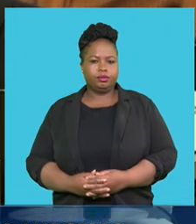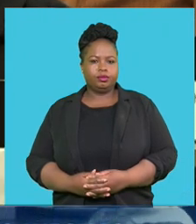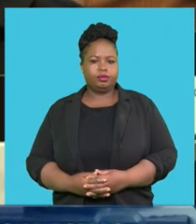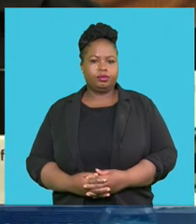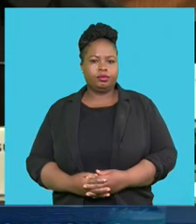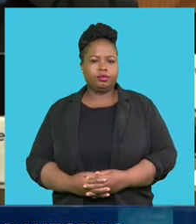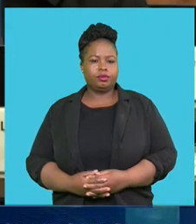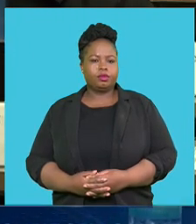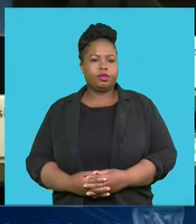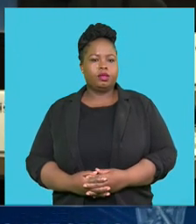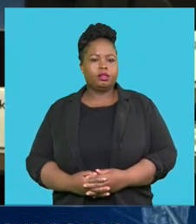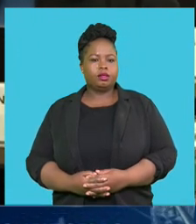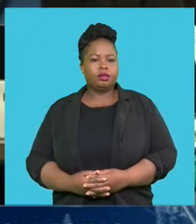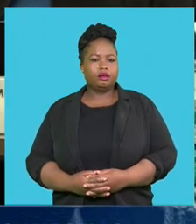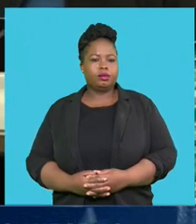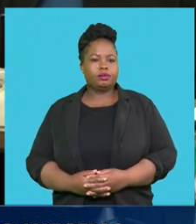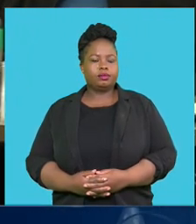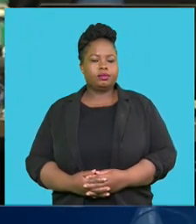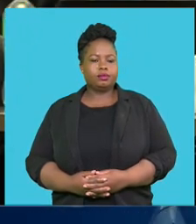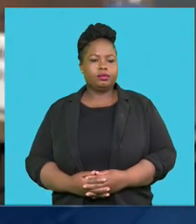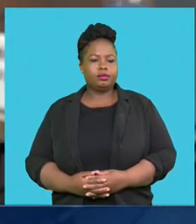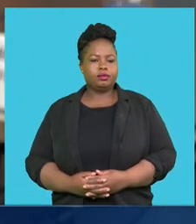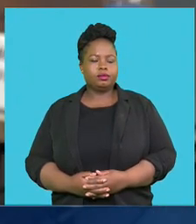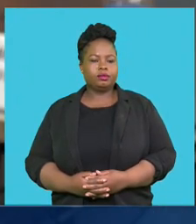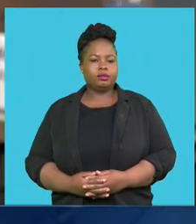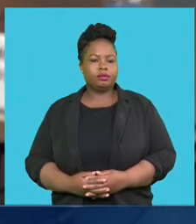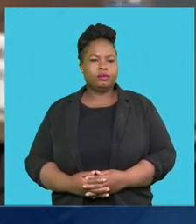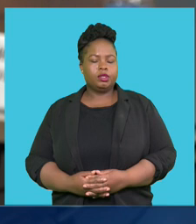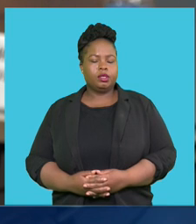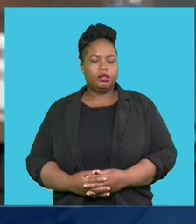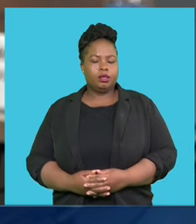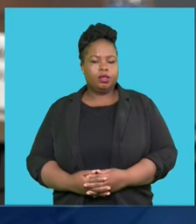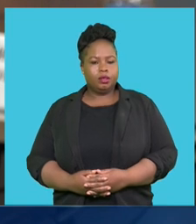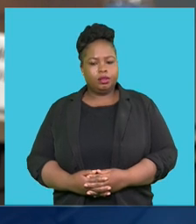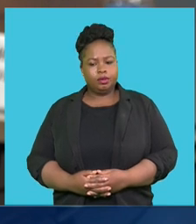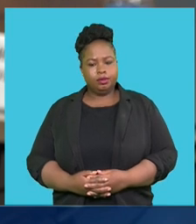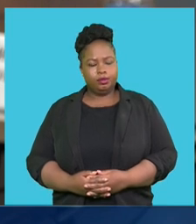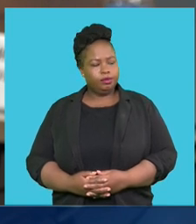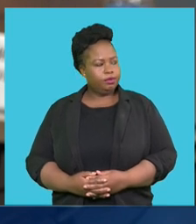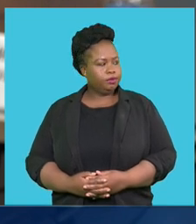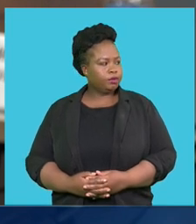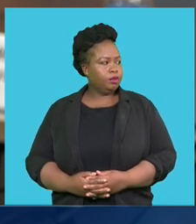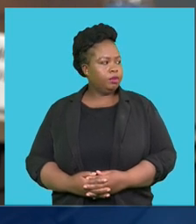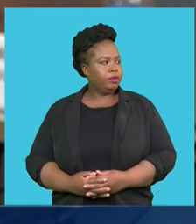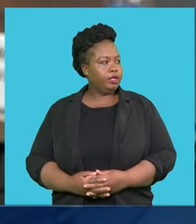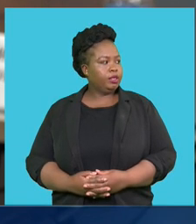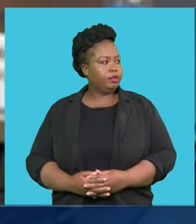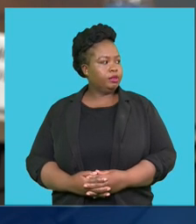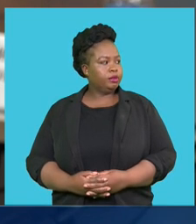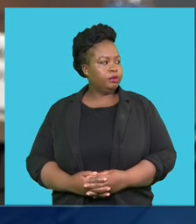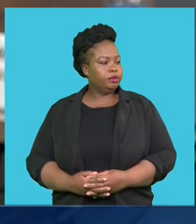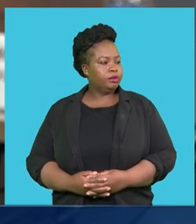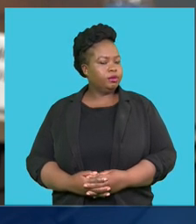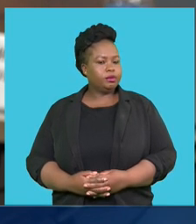esimo sezulu es loku si kukukukugu enjalo What is the role of the government in supporting the